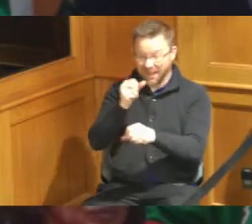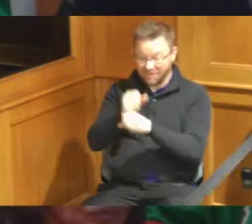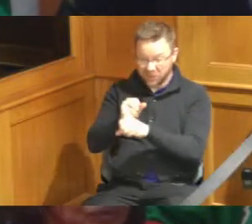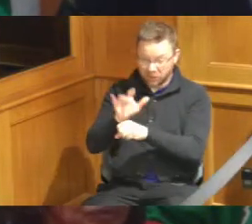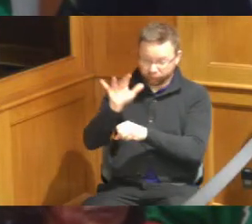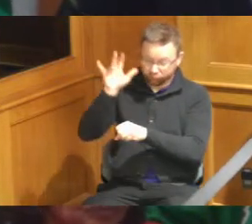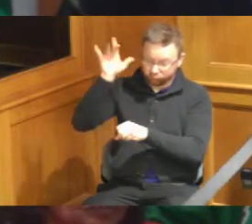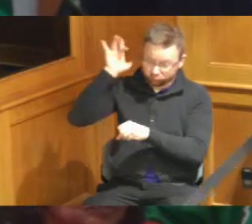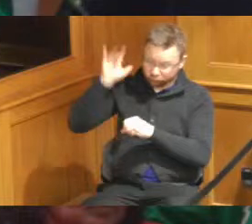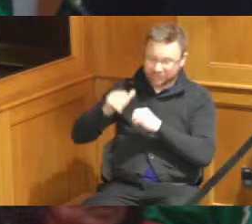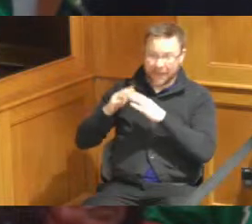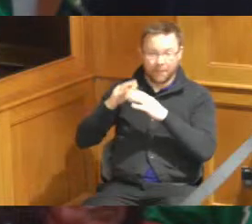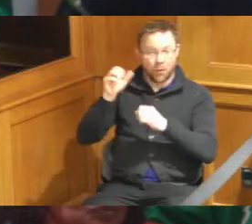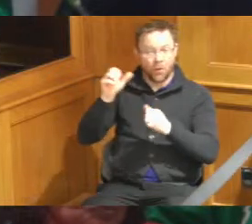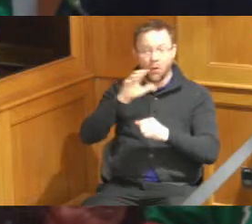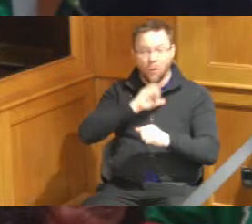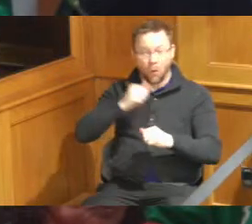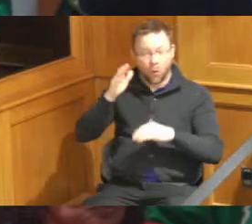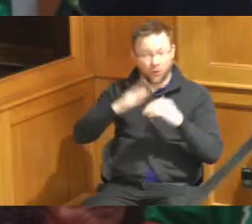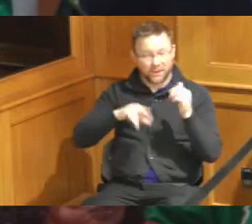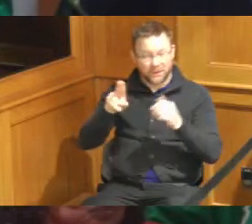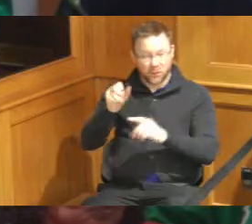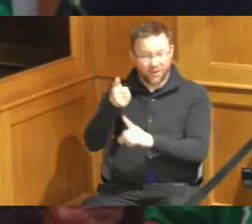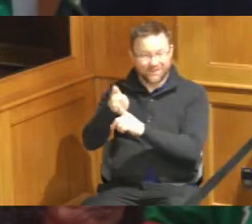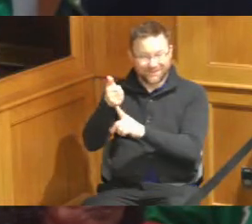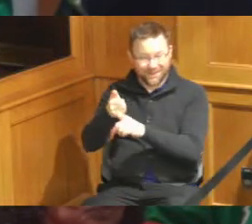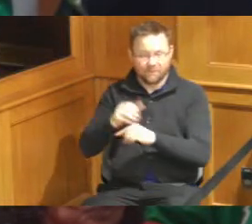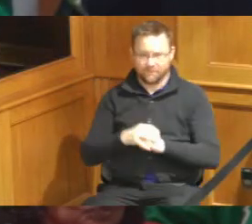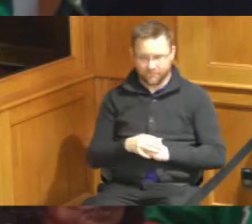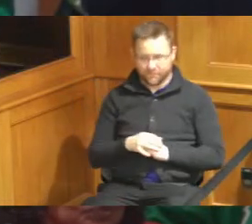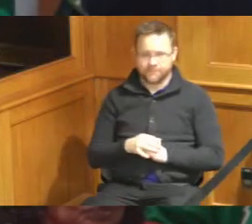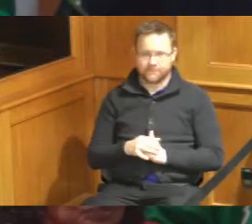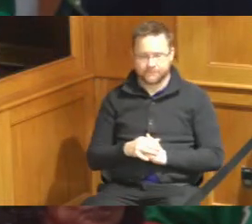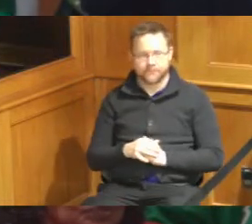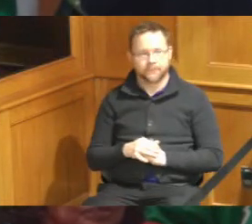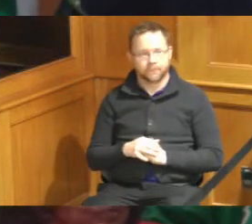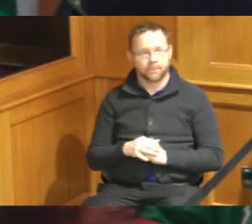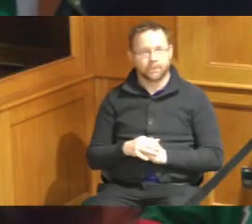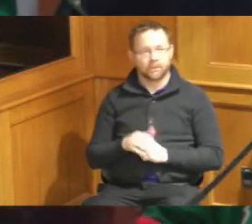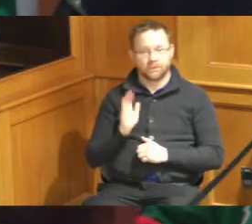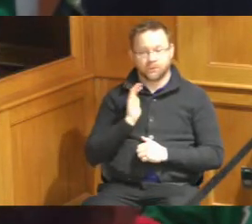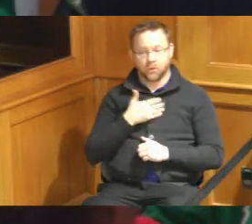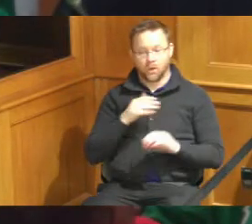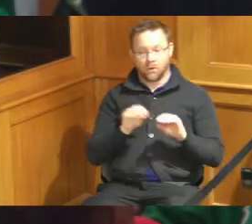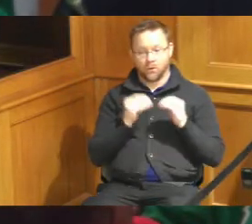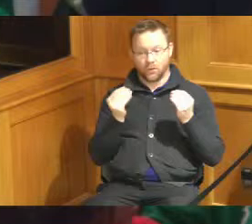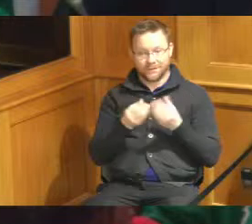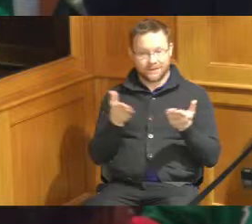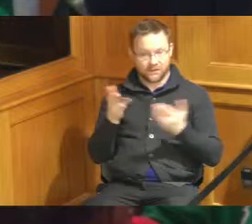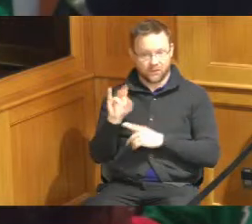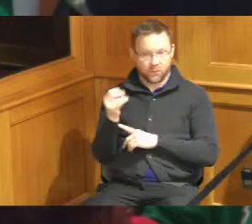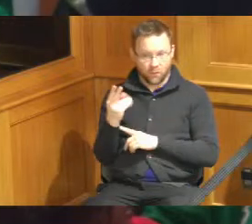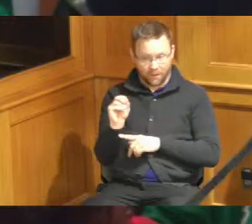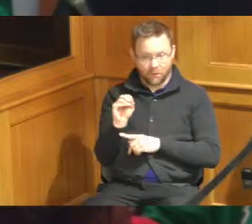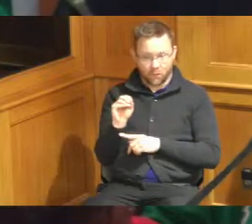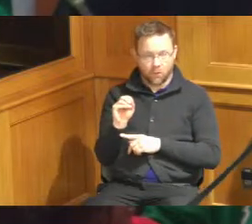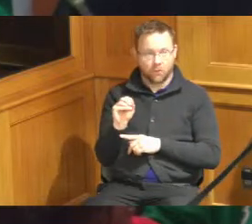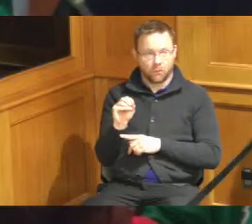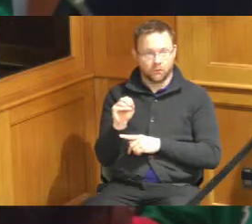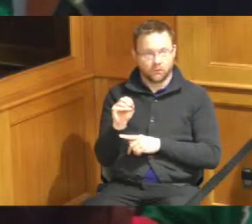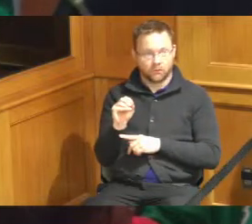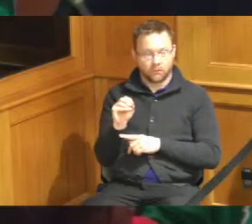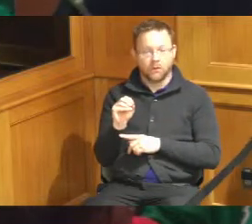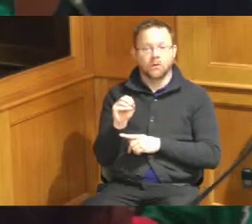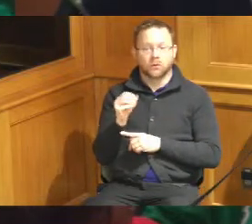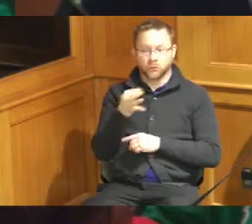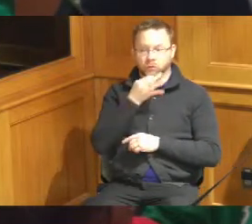older than the United States, okay? So as an organization here in Ohio, we will be